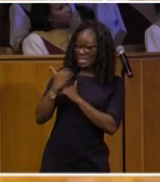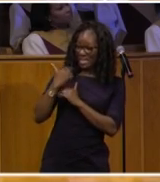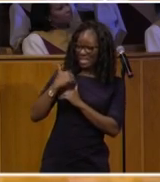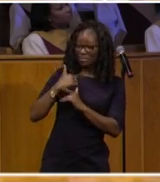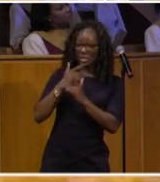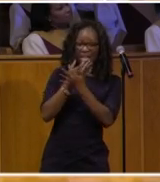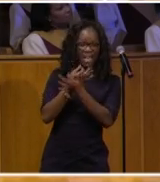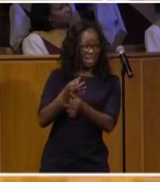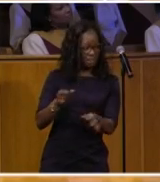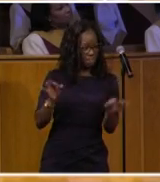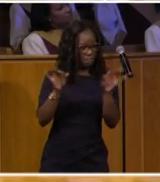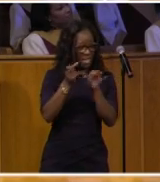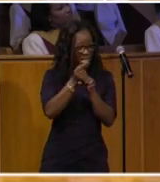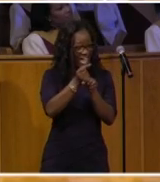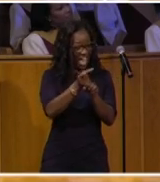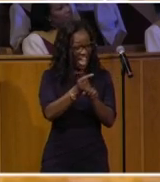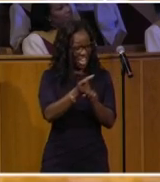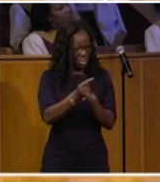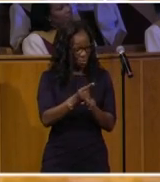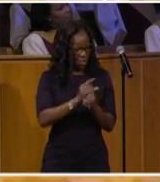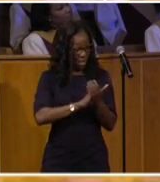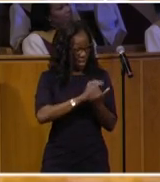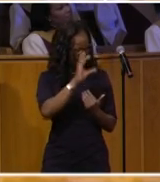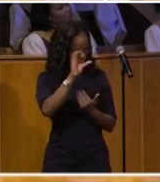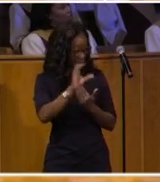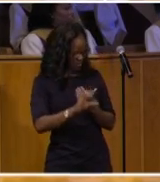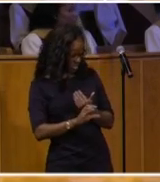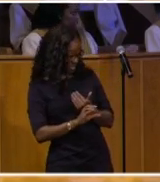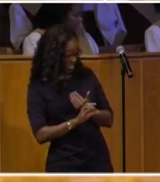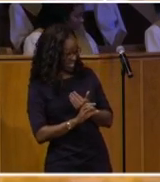free annual calendar.